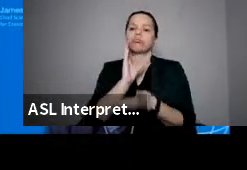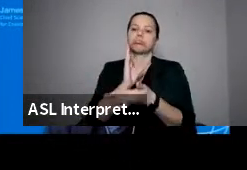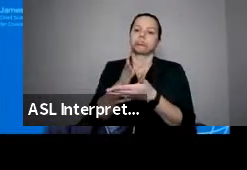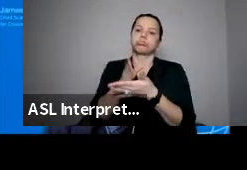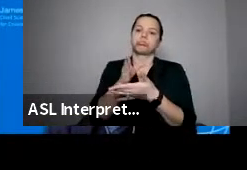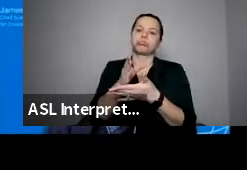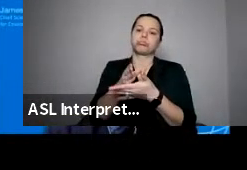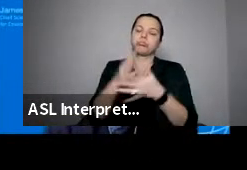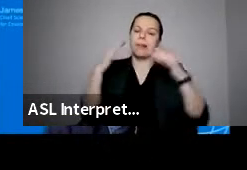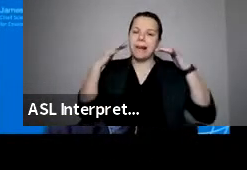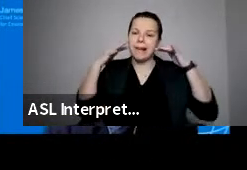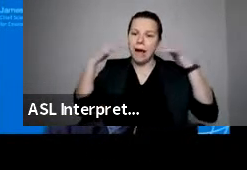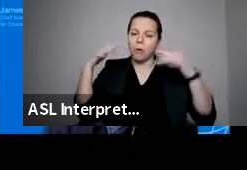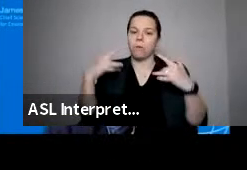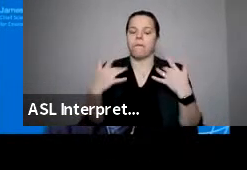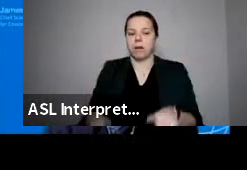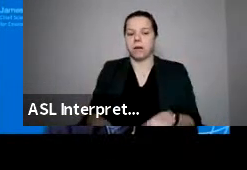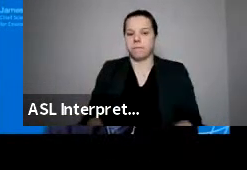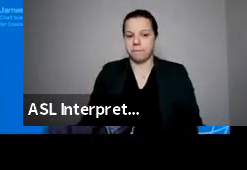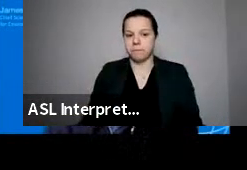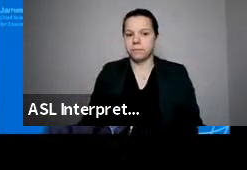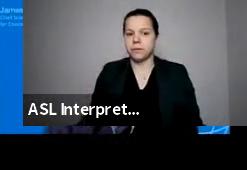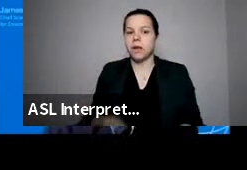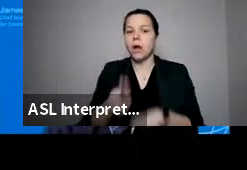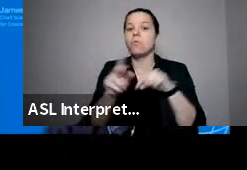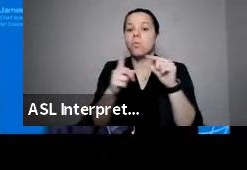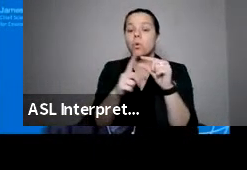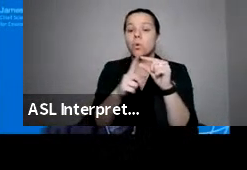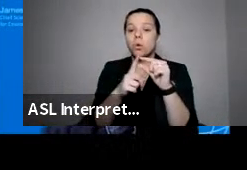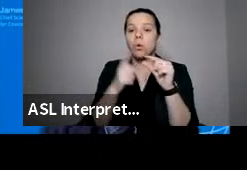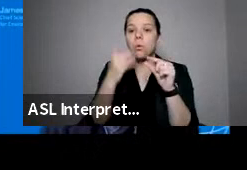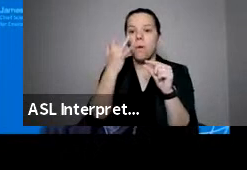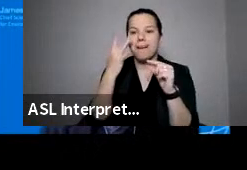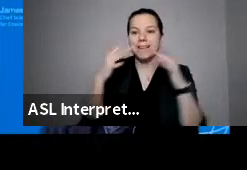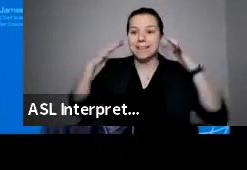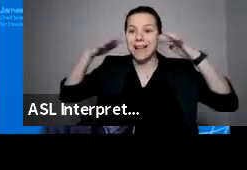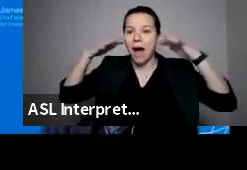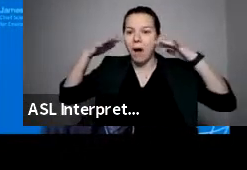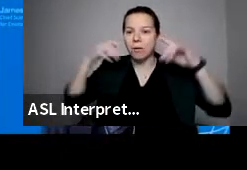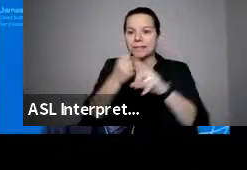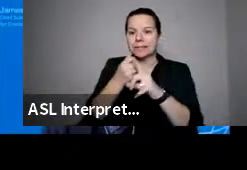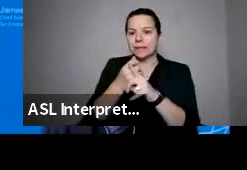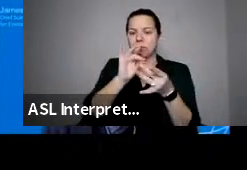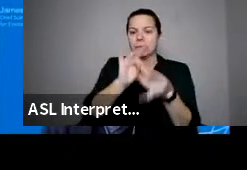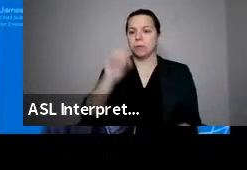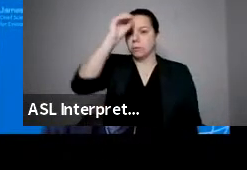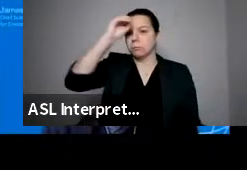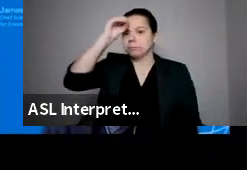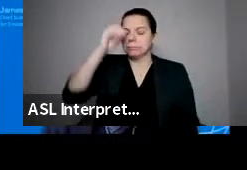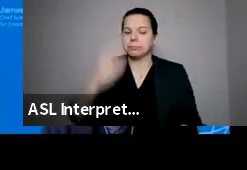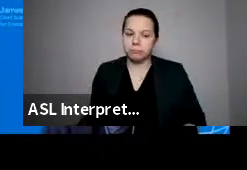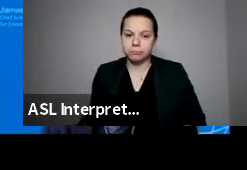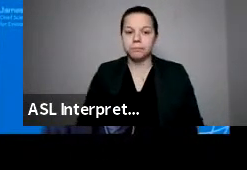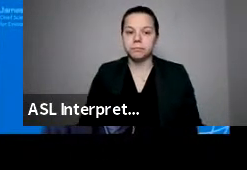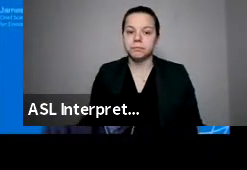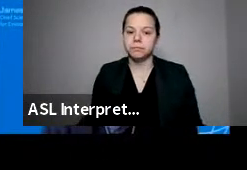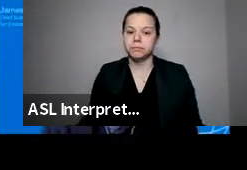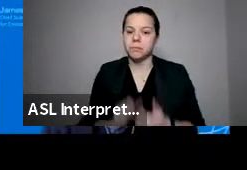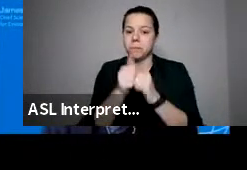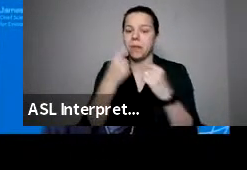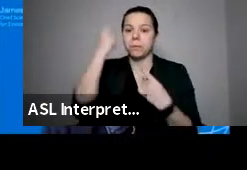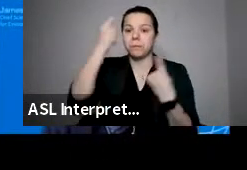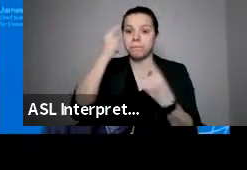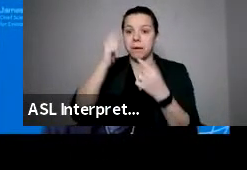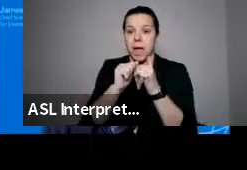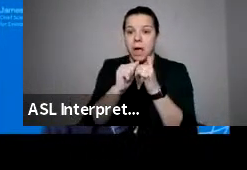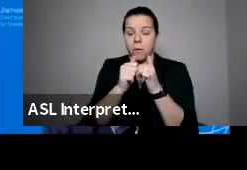events. And I use those terms because noise is subjective. But a way to think about this